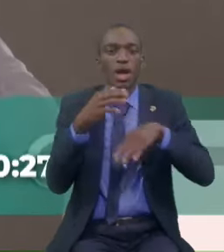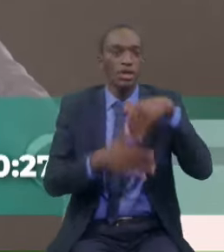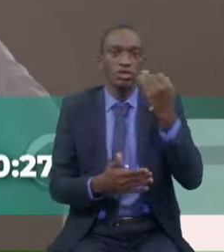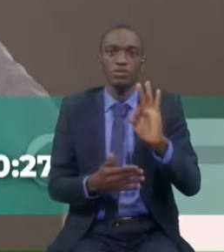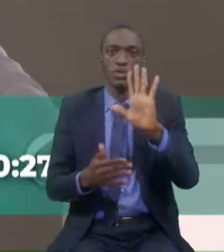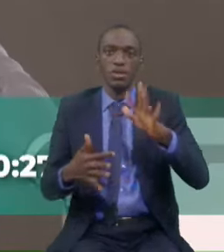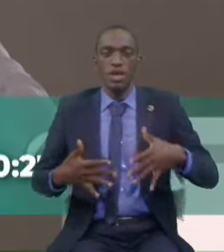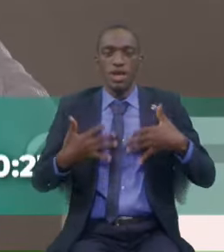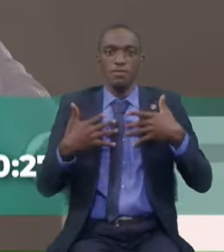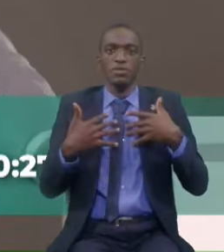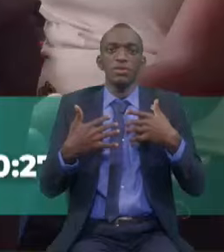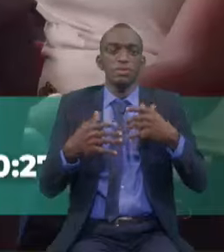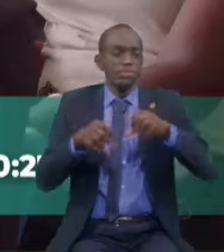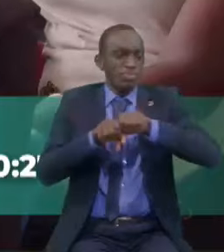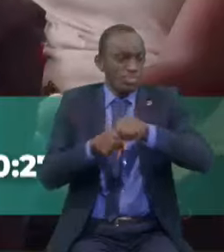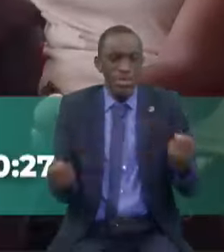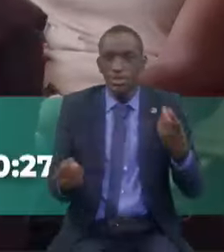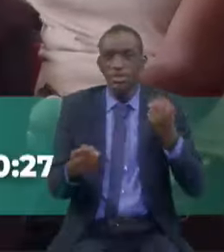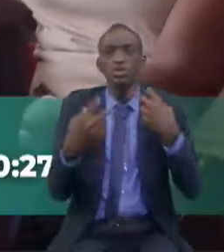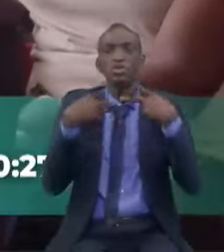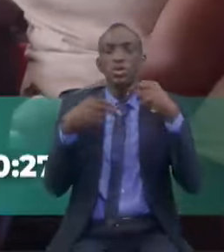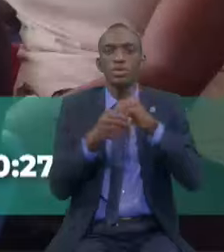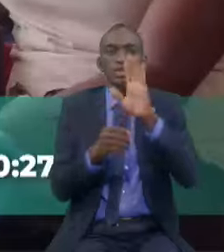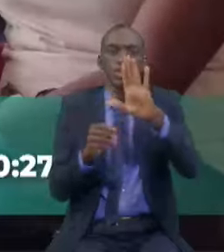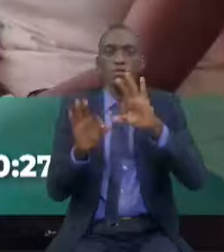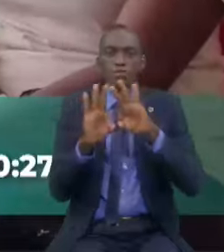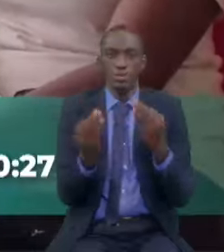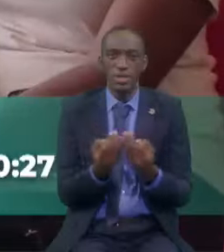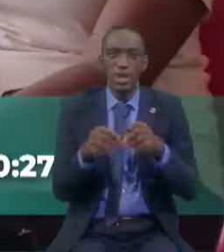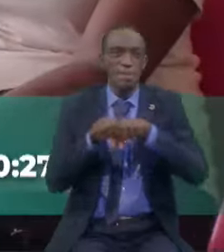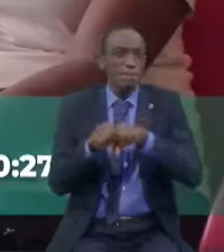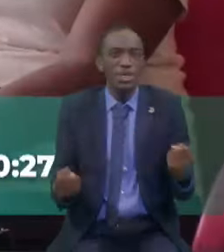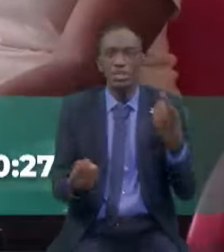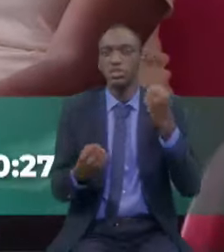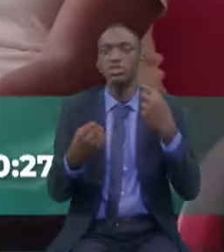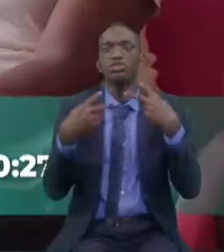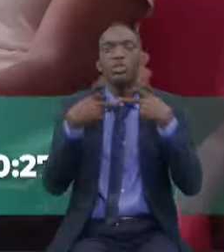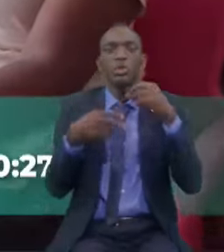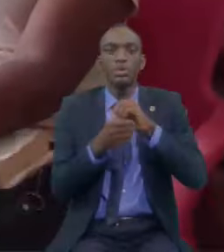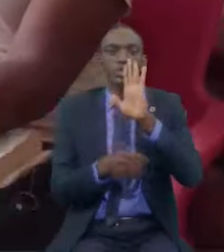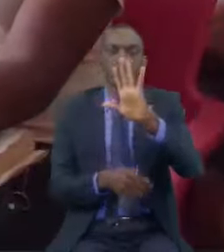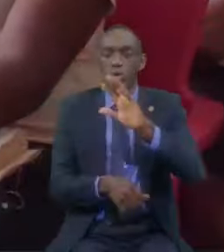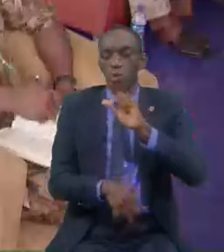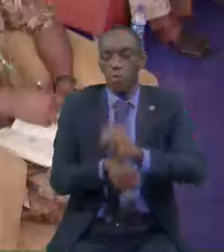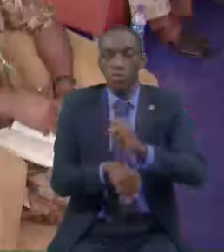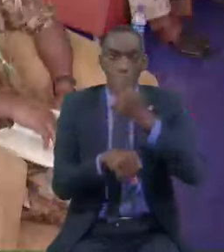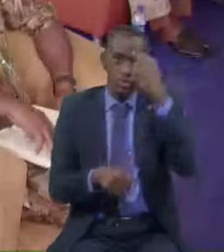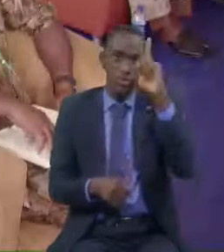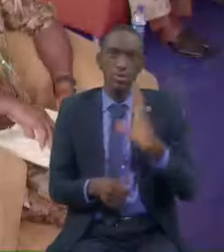the yoke in your family and break the yoke in your ministry in Jesus'